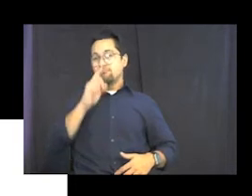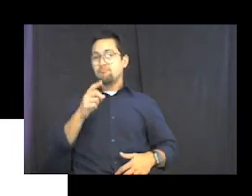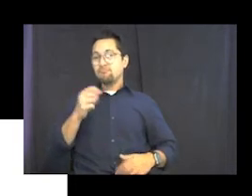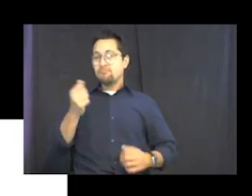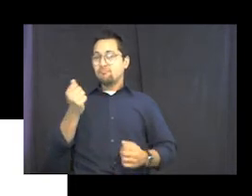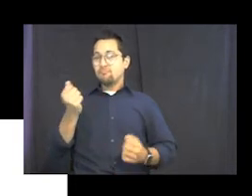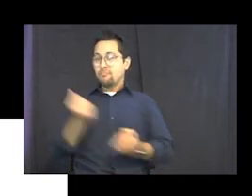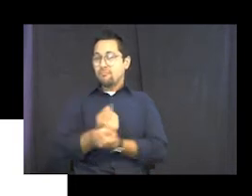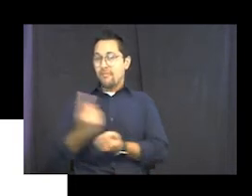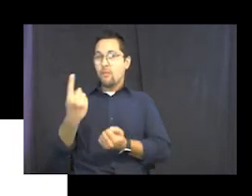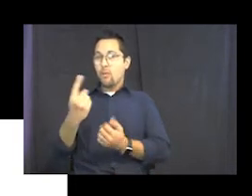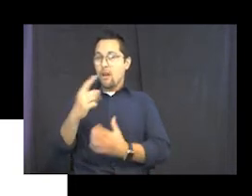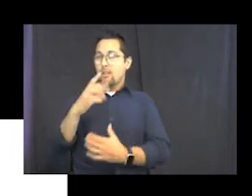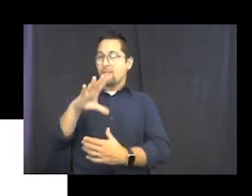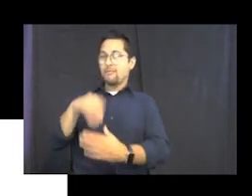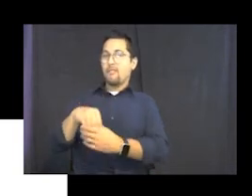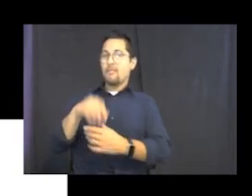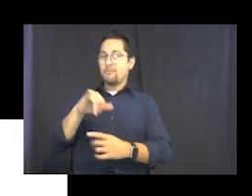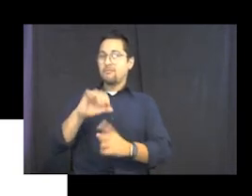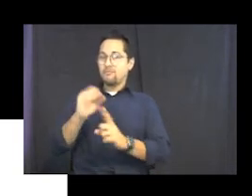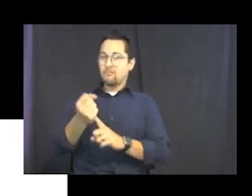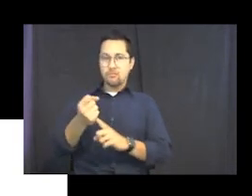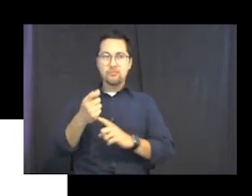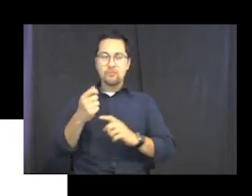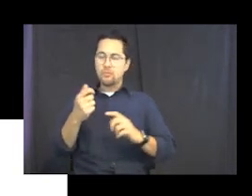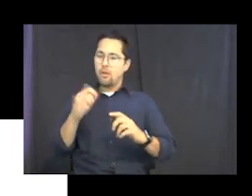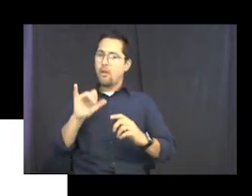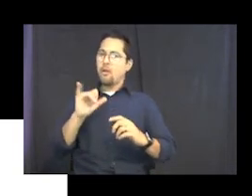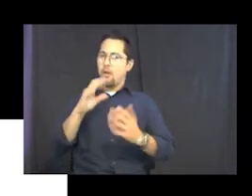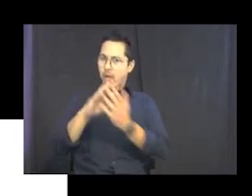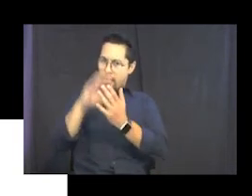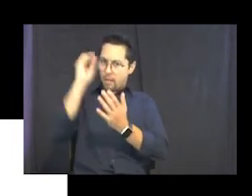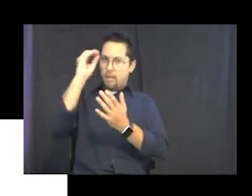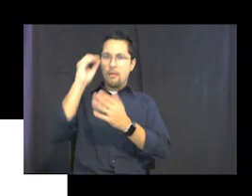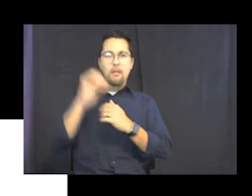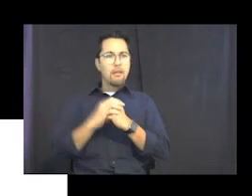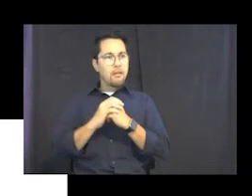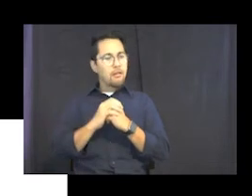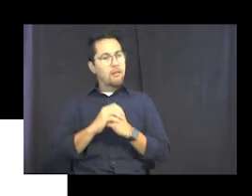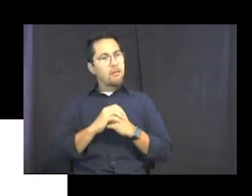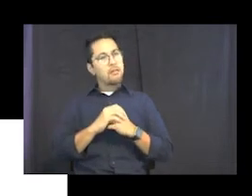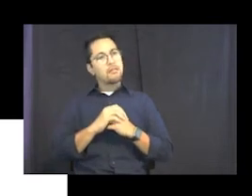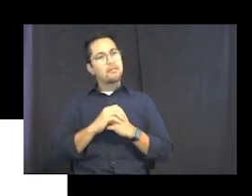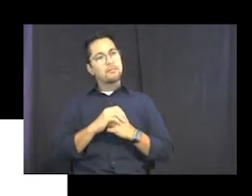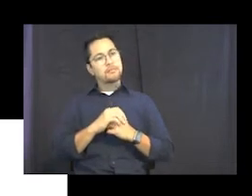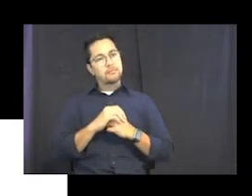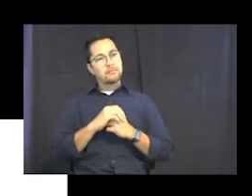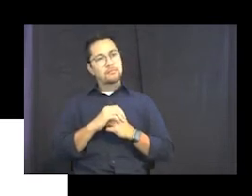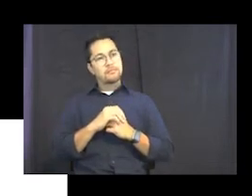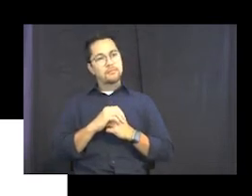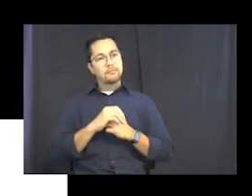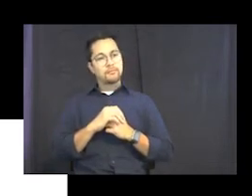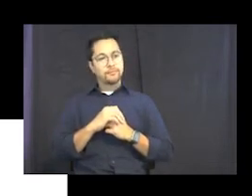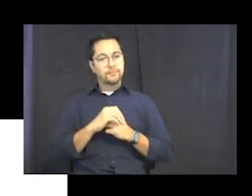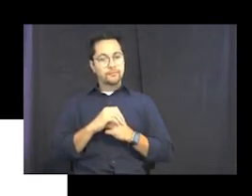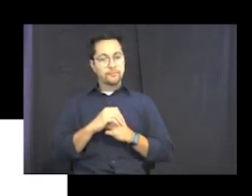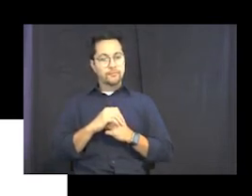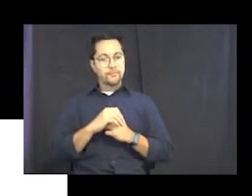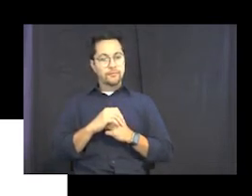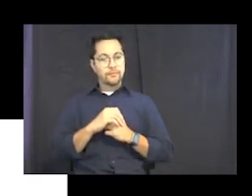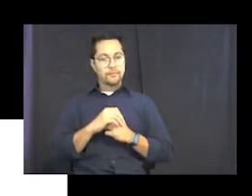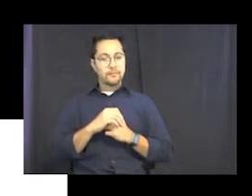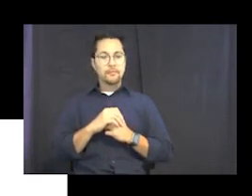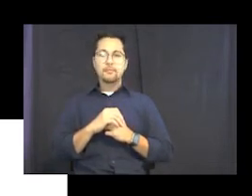everybody involved, of how, you know,